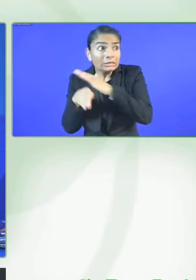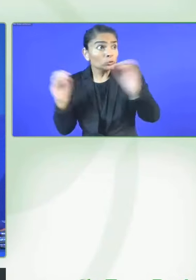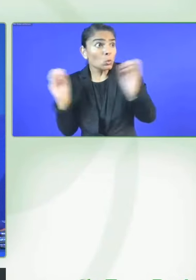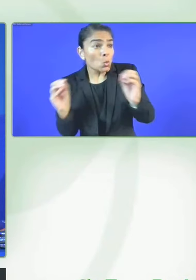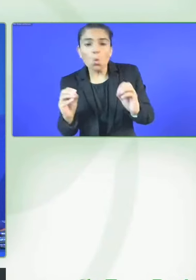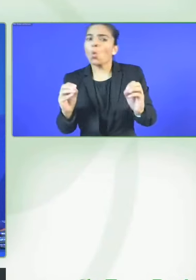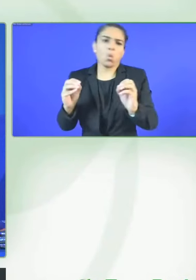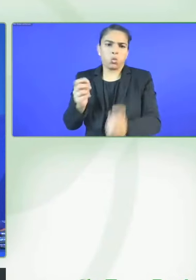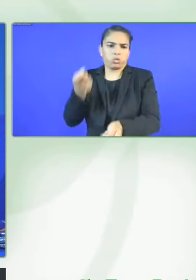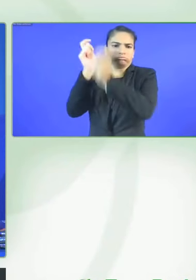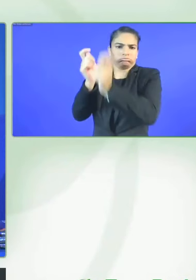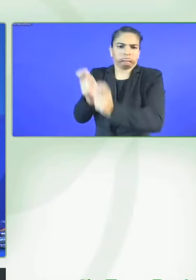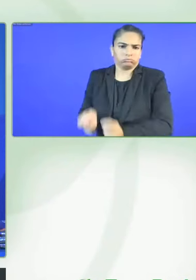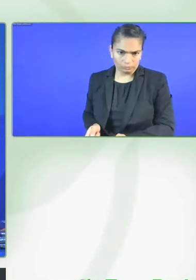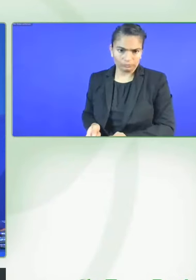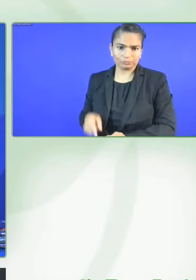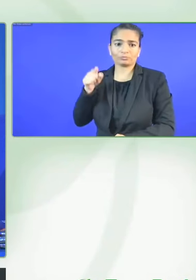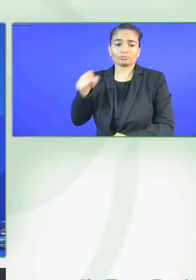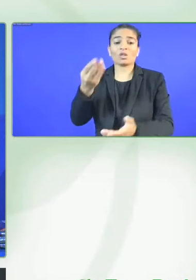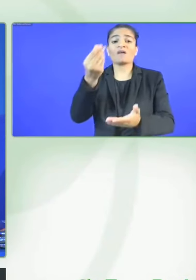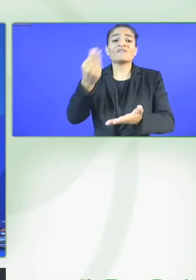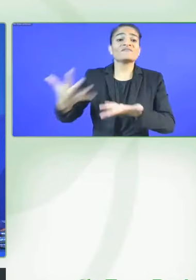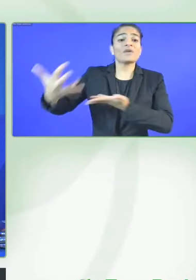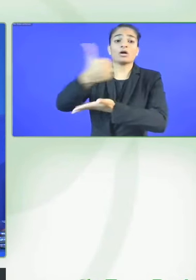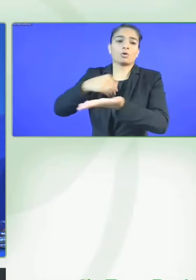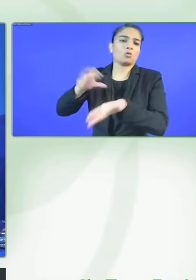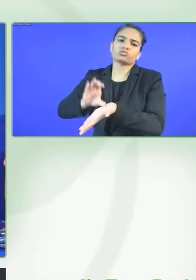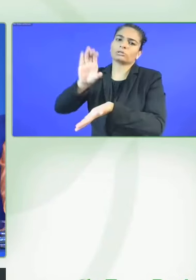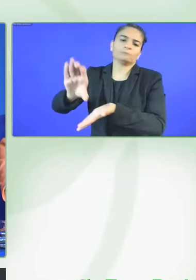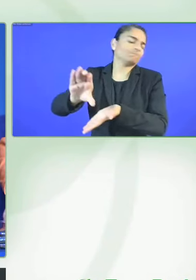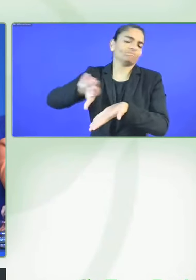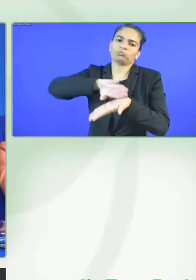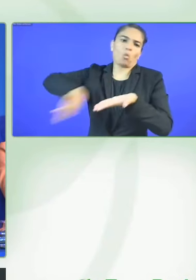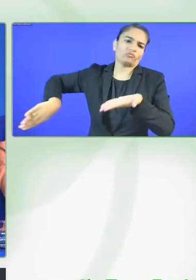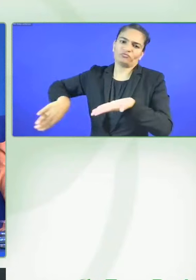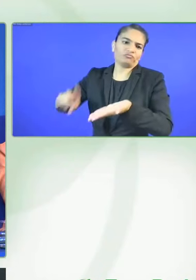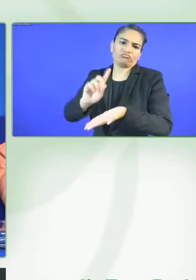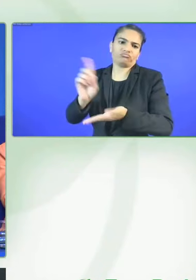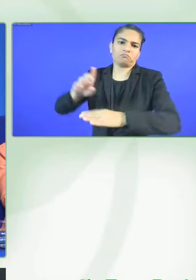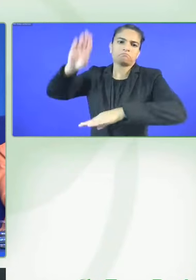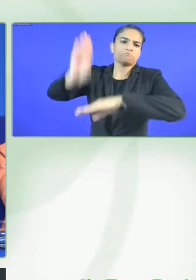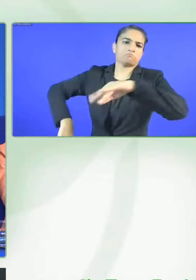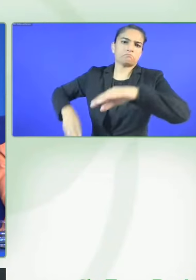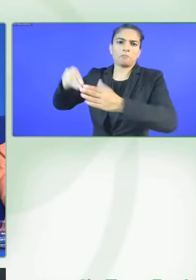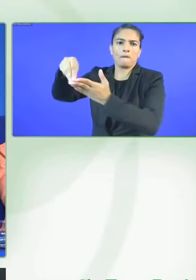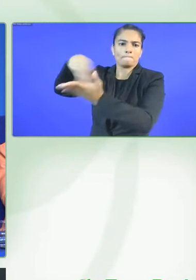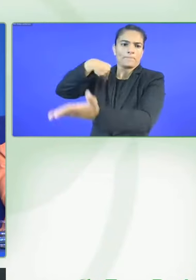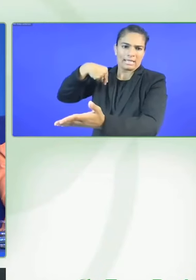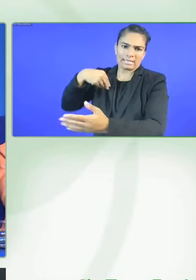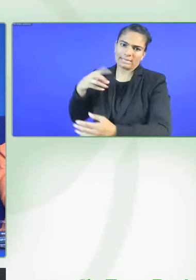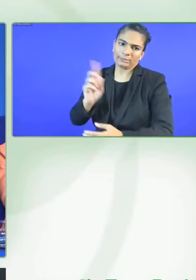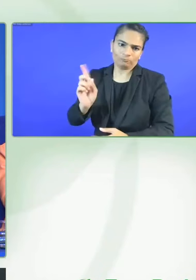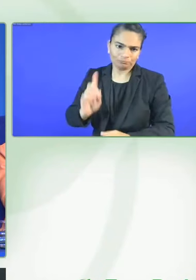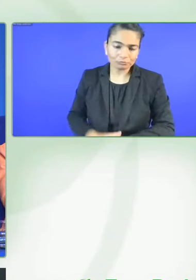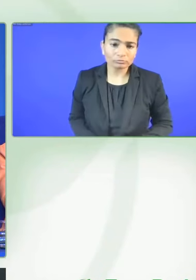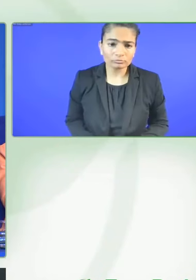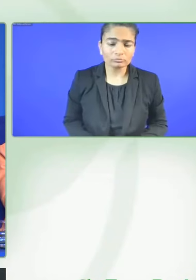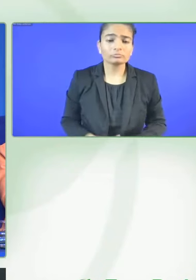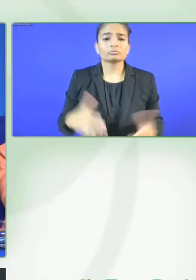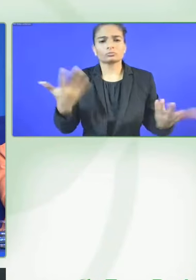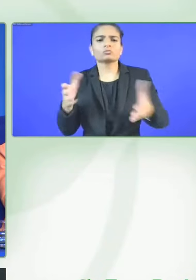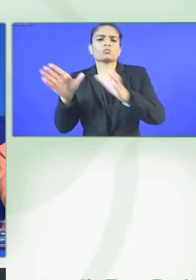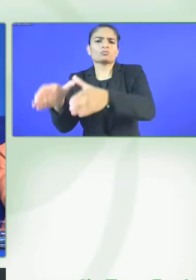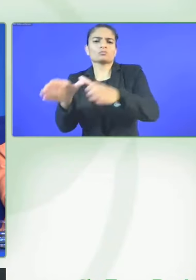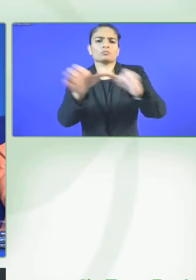Expectedly, the successful process of passing this Amendment 23 was a result of some major efforts, both